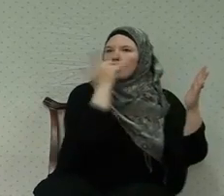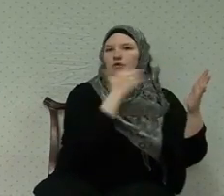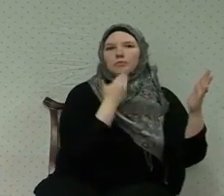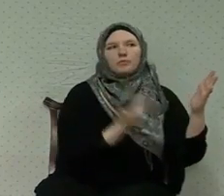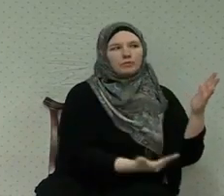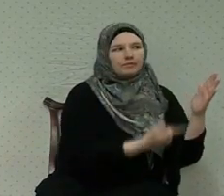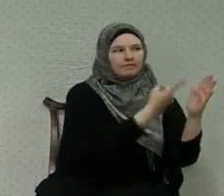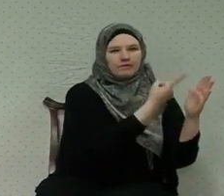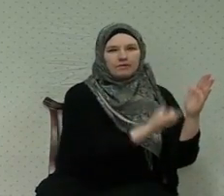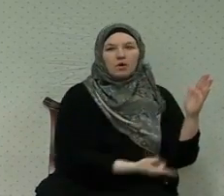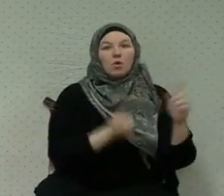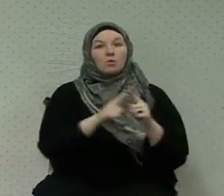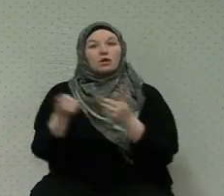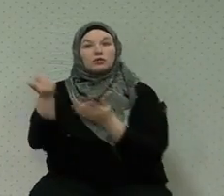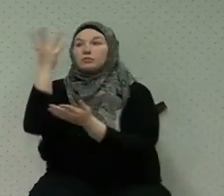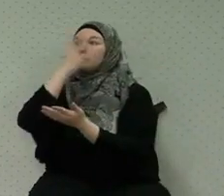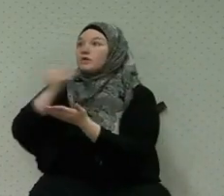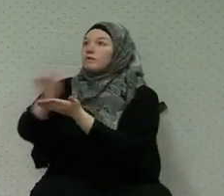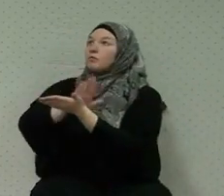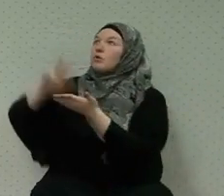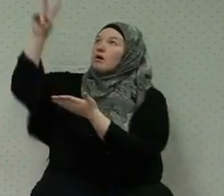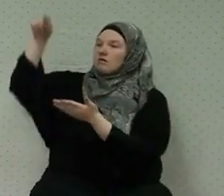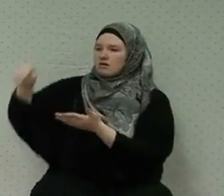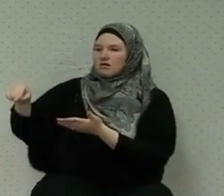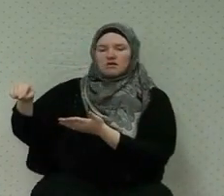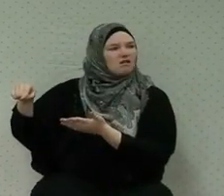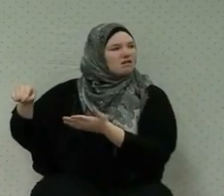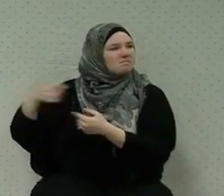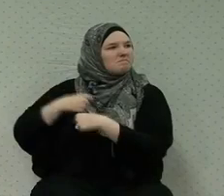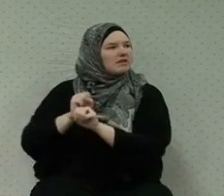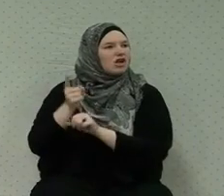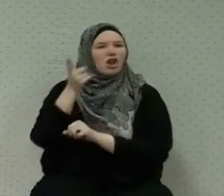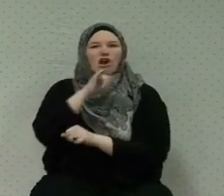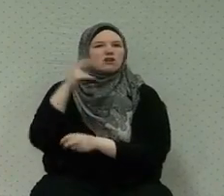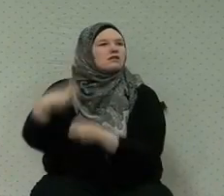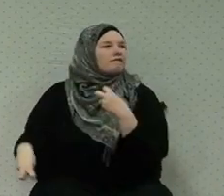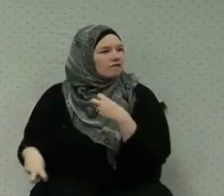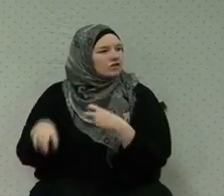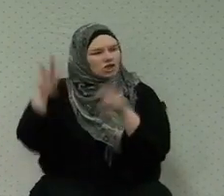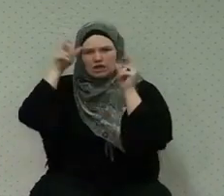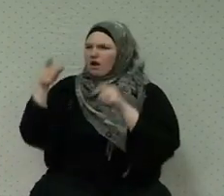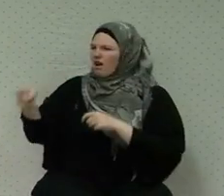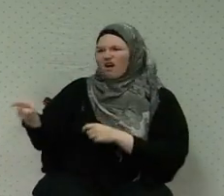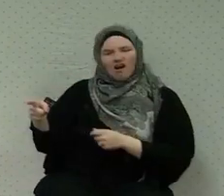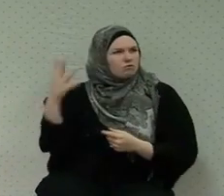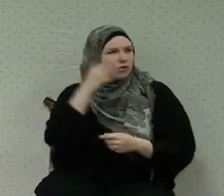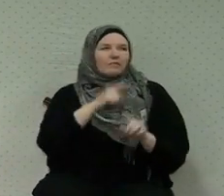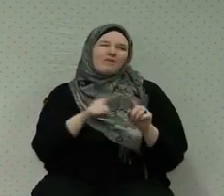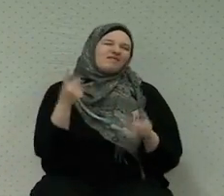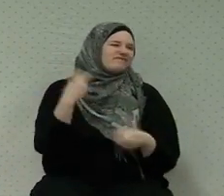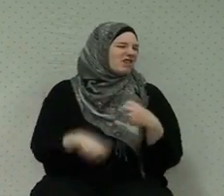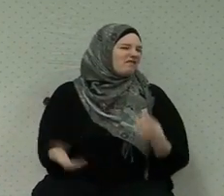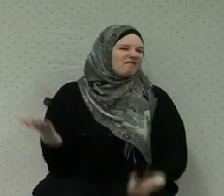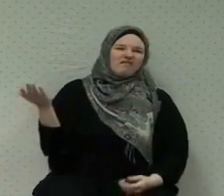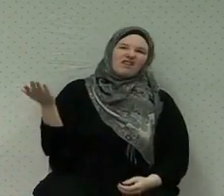what's beautiful and pure in the eyes of Allah, He makes it look difficult, uneasy,